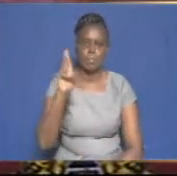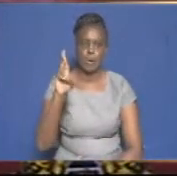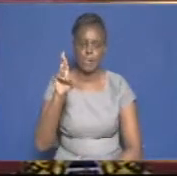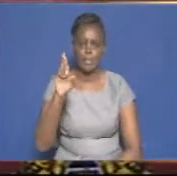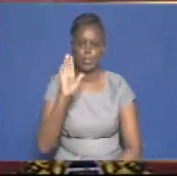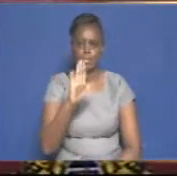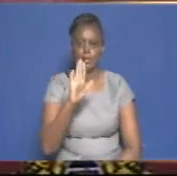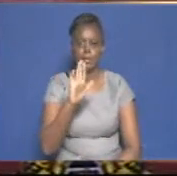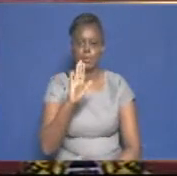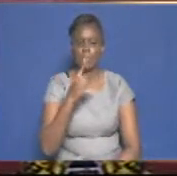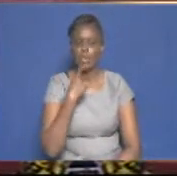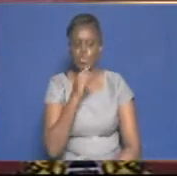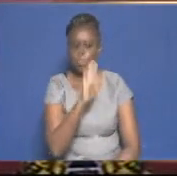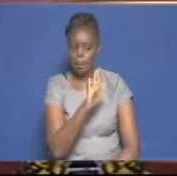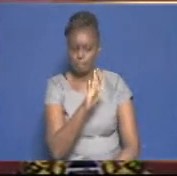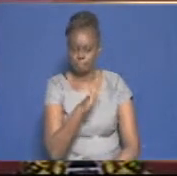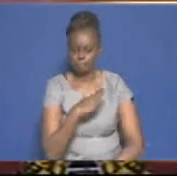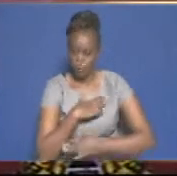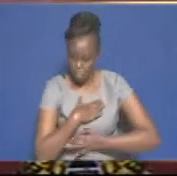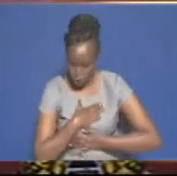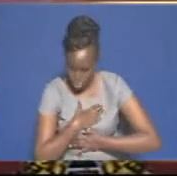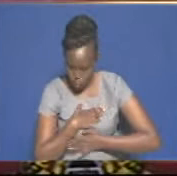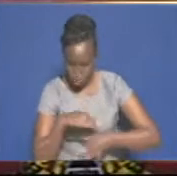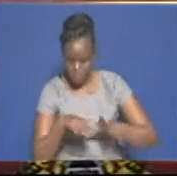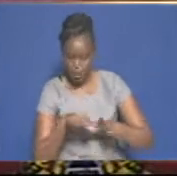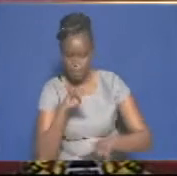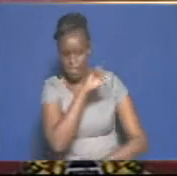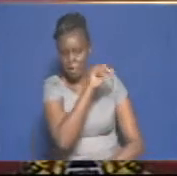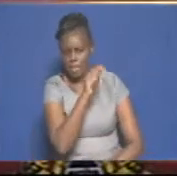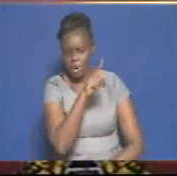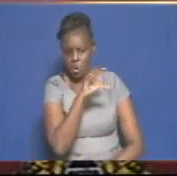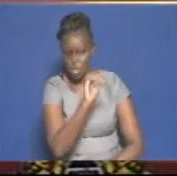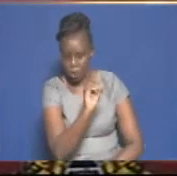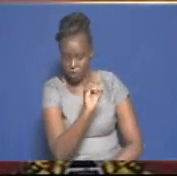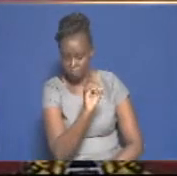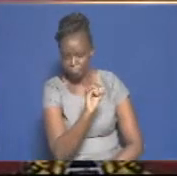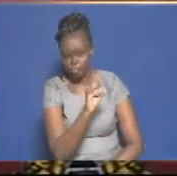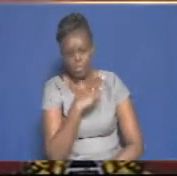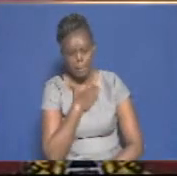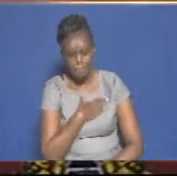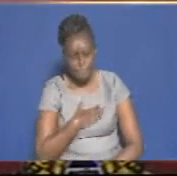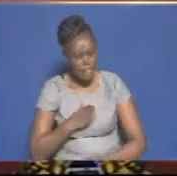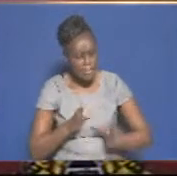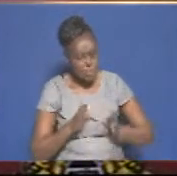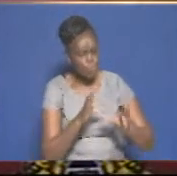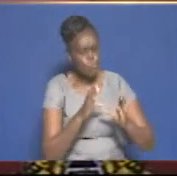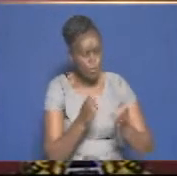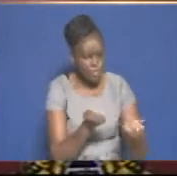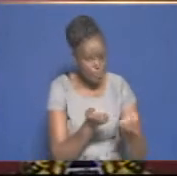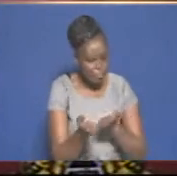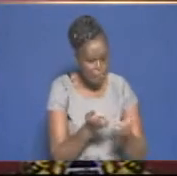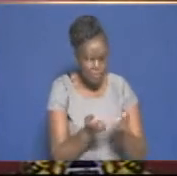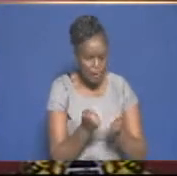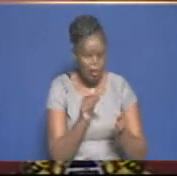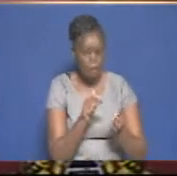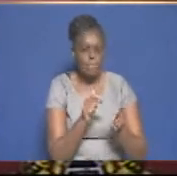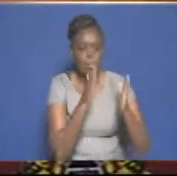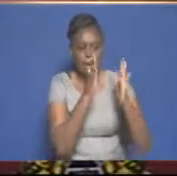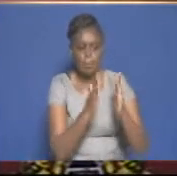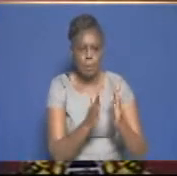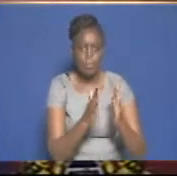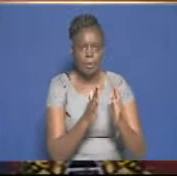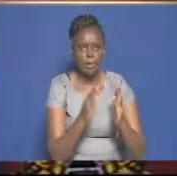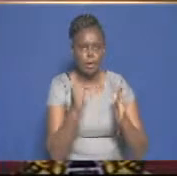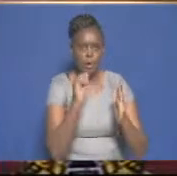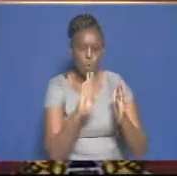Jackson Jakoyo, I told him, please, don't put a lot of push and investment in this candidature of Honorable